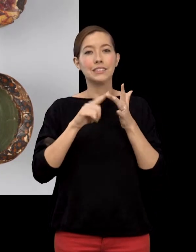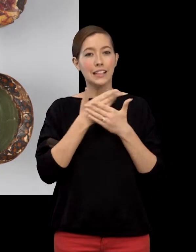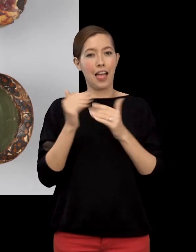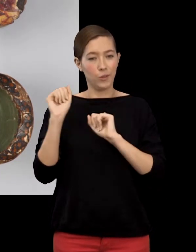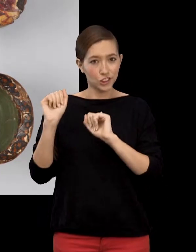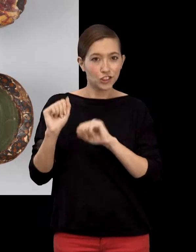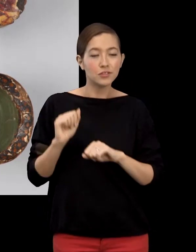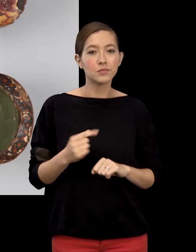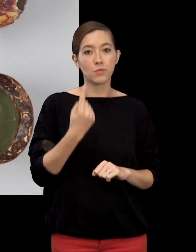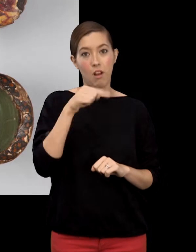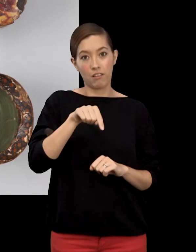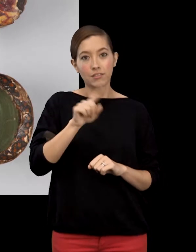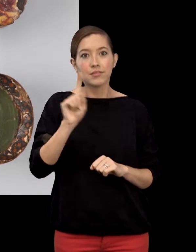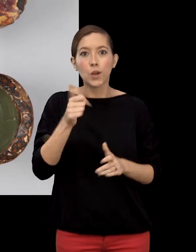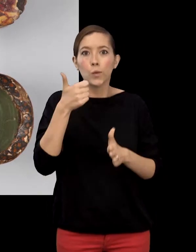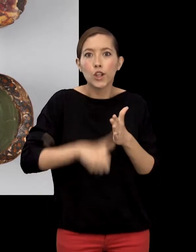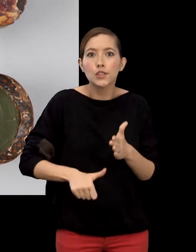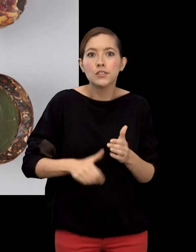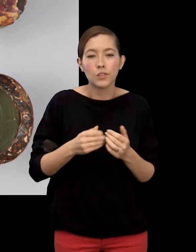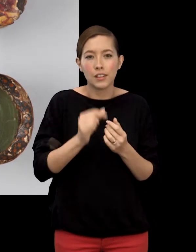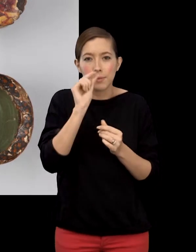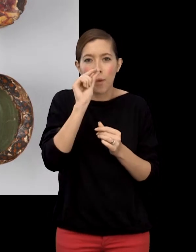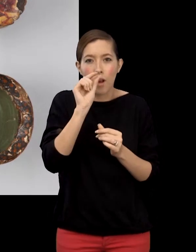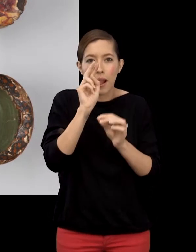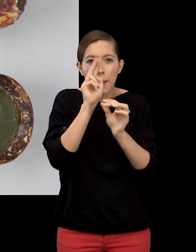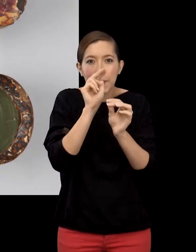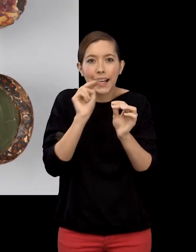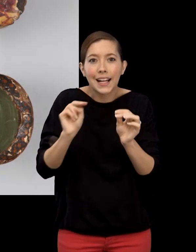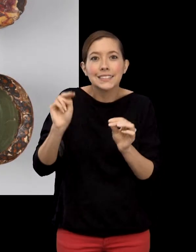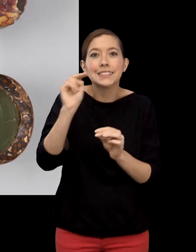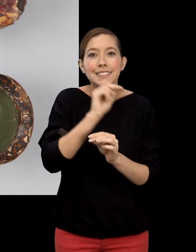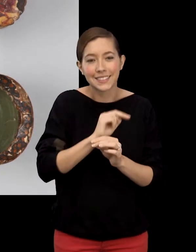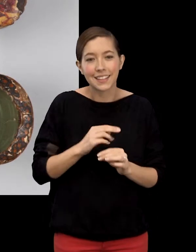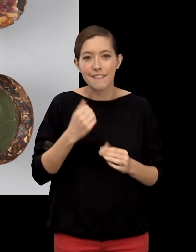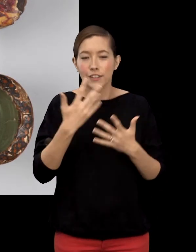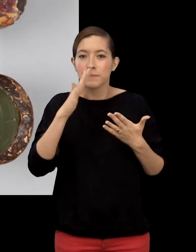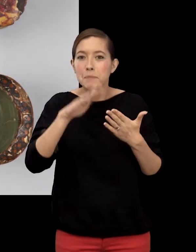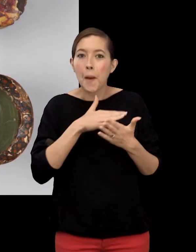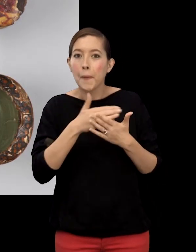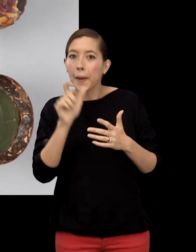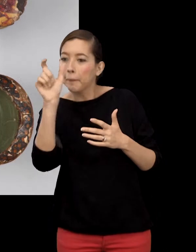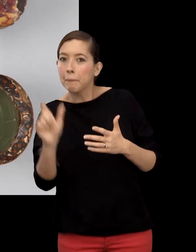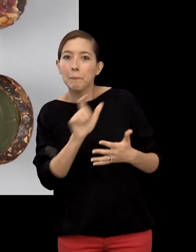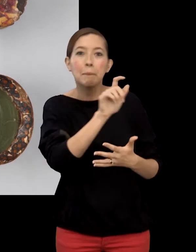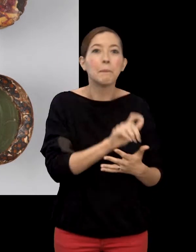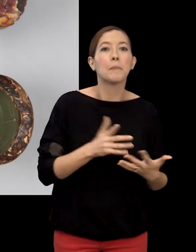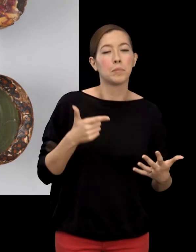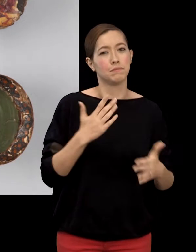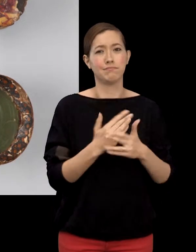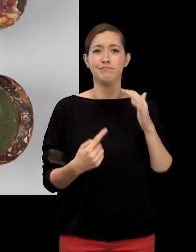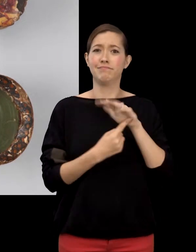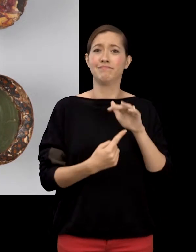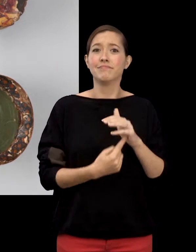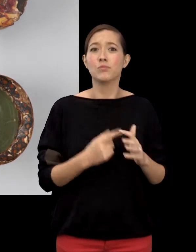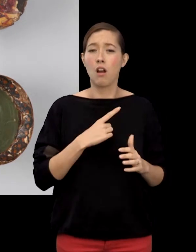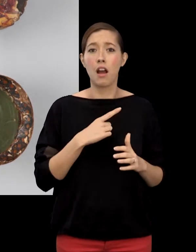one is made from wood with miniature paintings on top and lots of poems on both sides. It, of